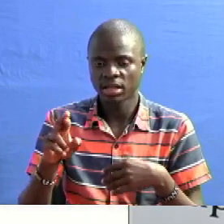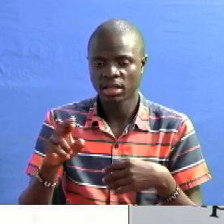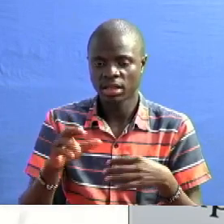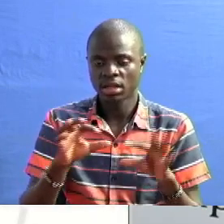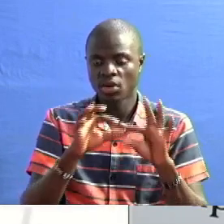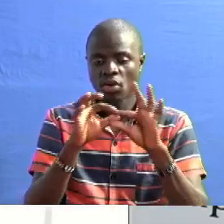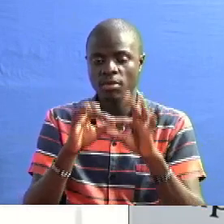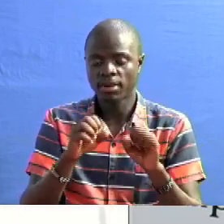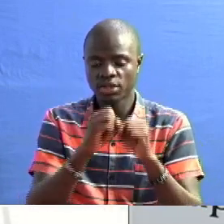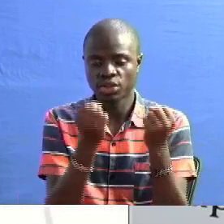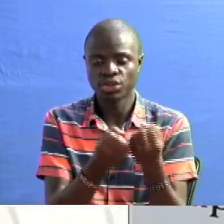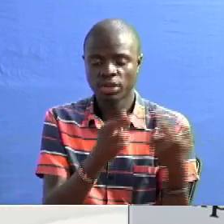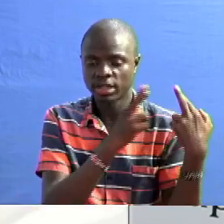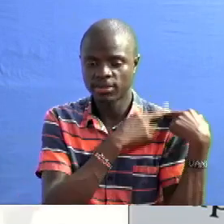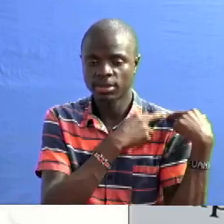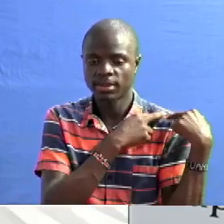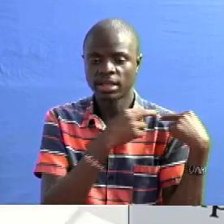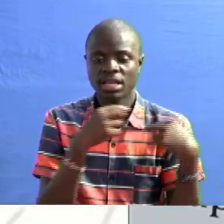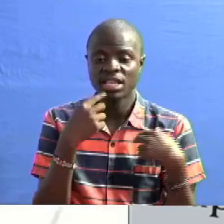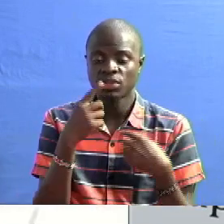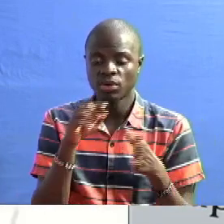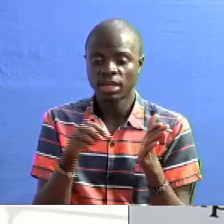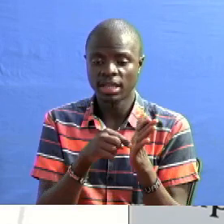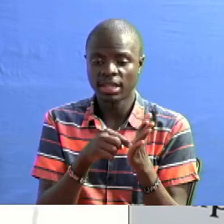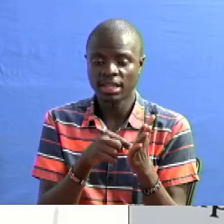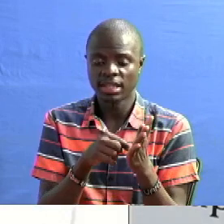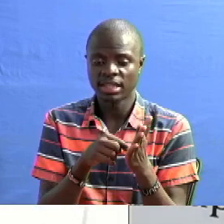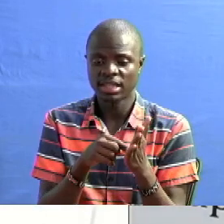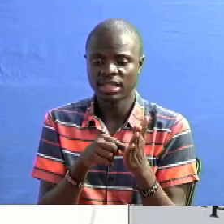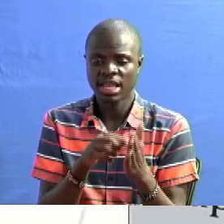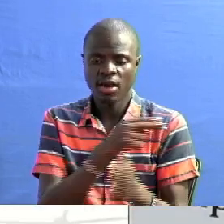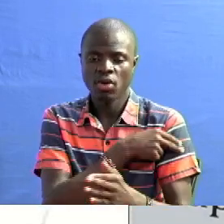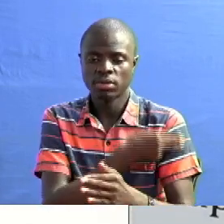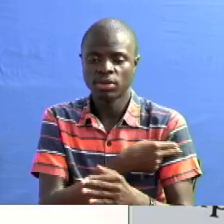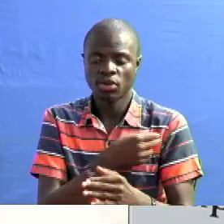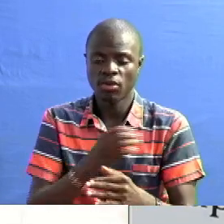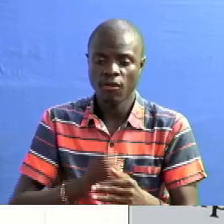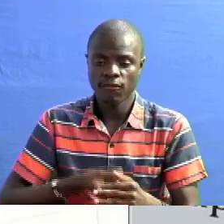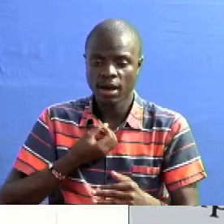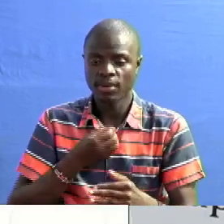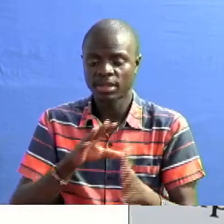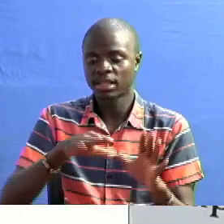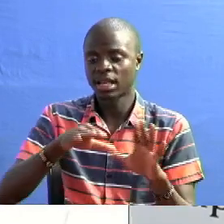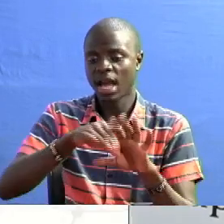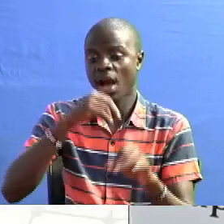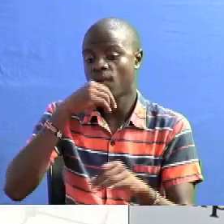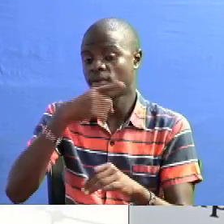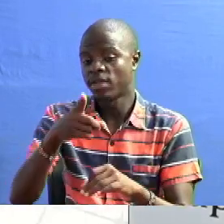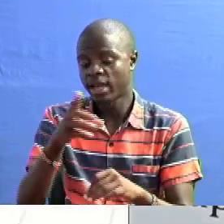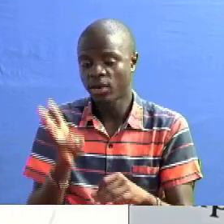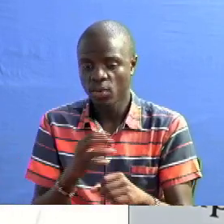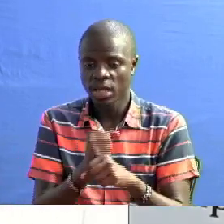corporate social responsibility. So in this particular clinic of ours, out there, we